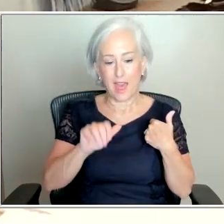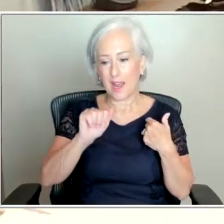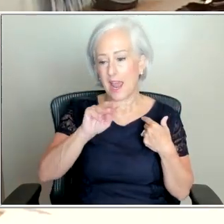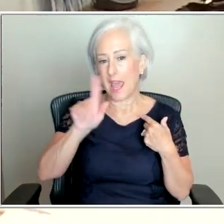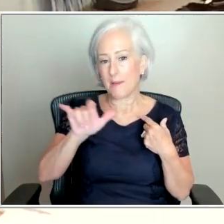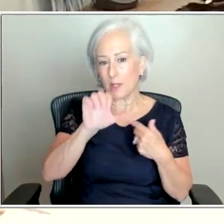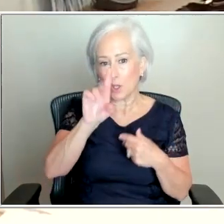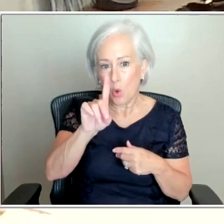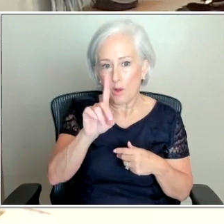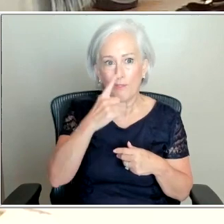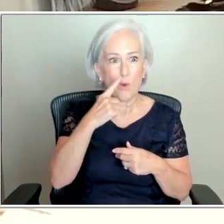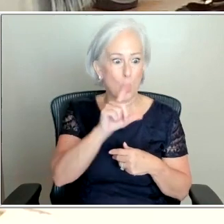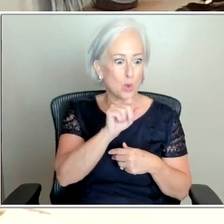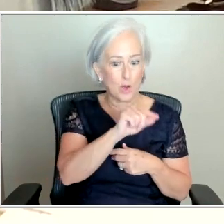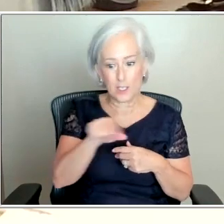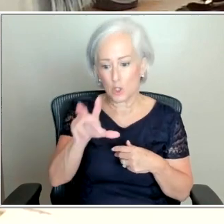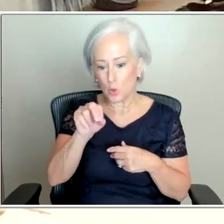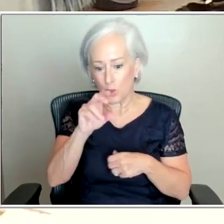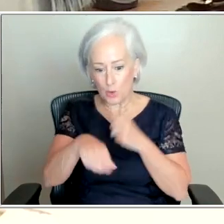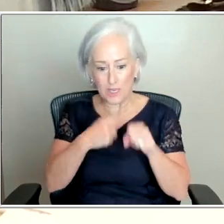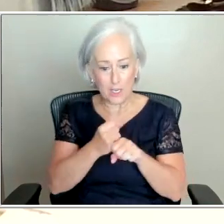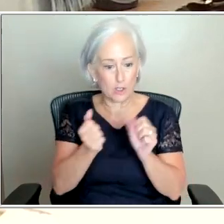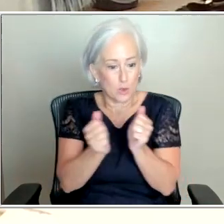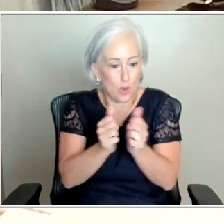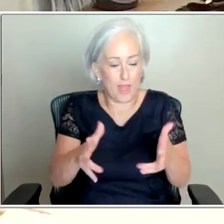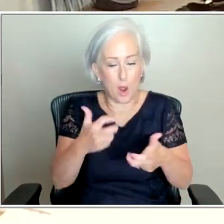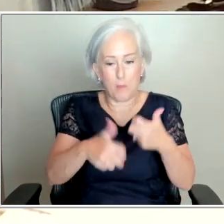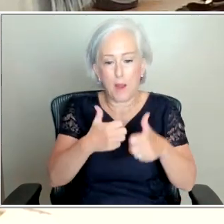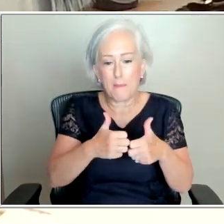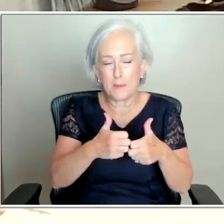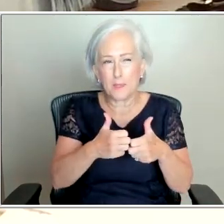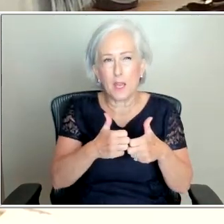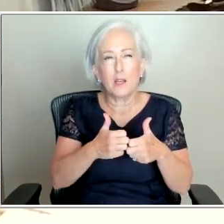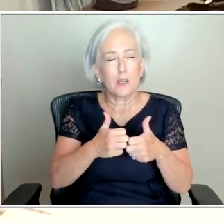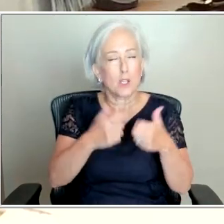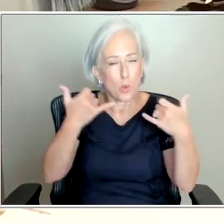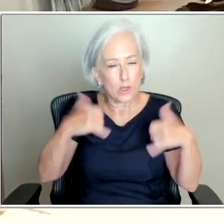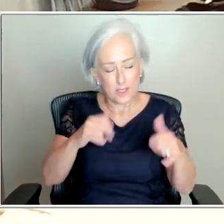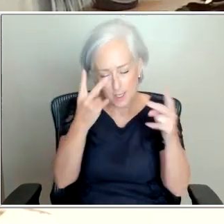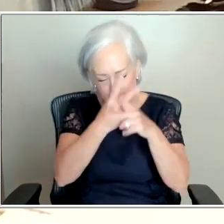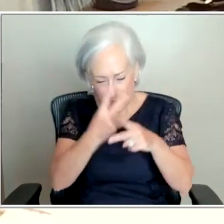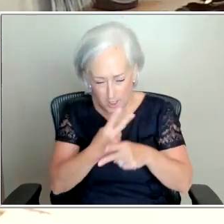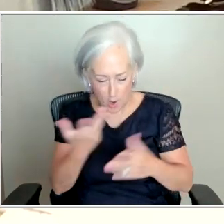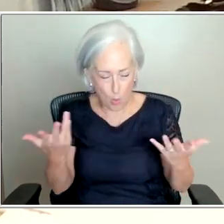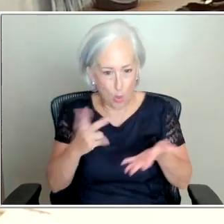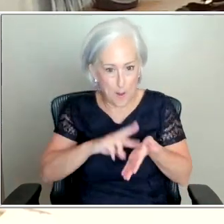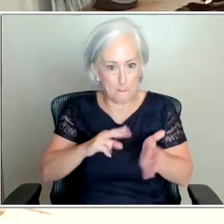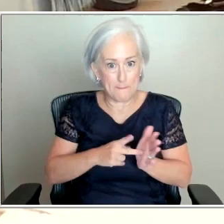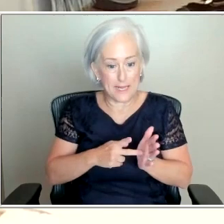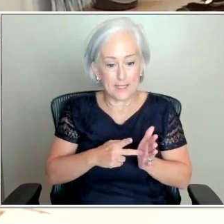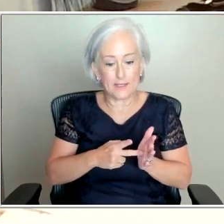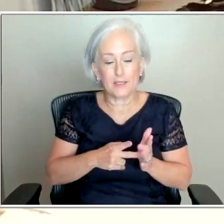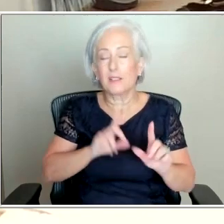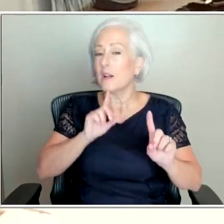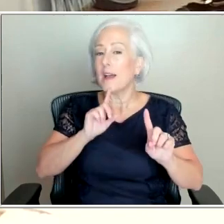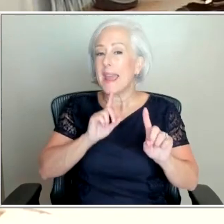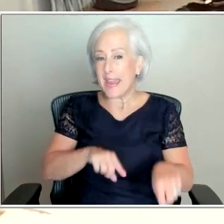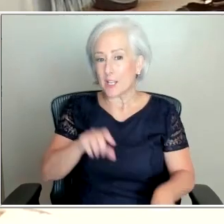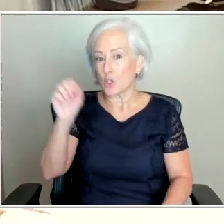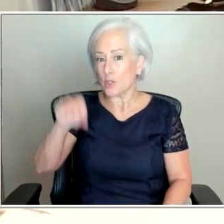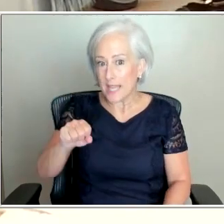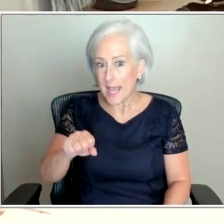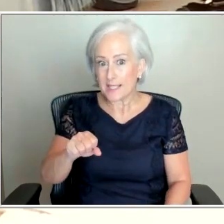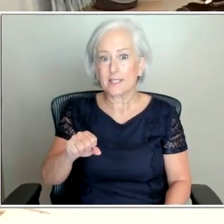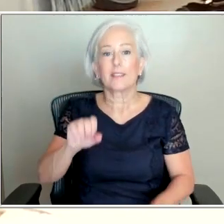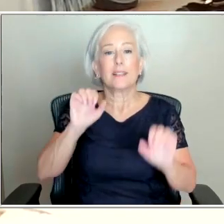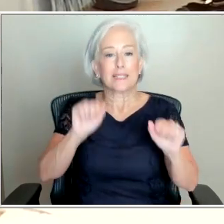a ways to go to understand what that means. But the answer is yes, we can spot changes linked with Alzheimer's 10, 20 years before